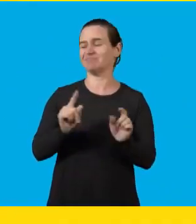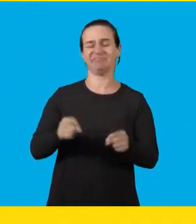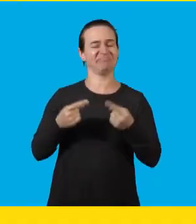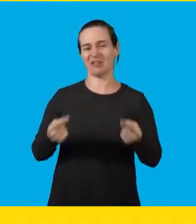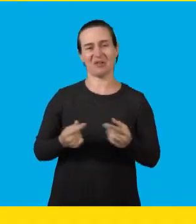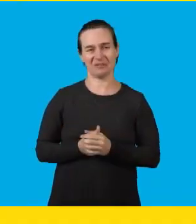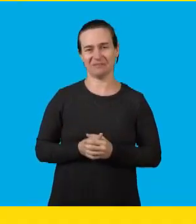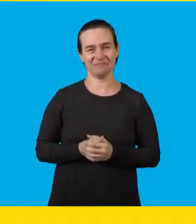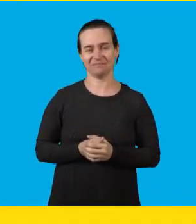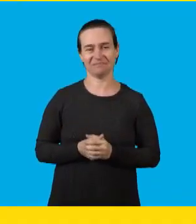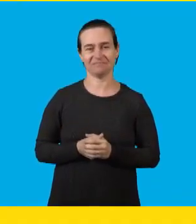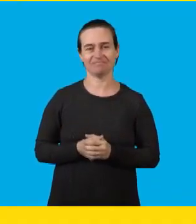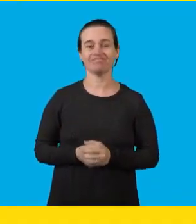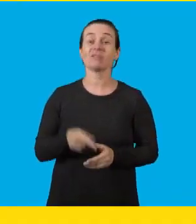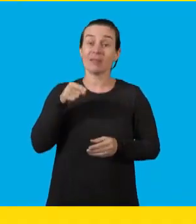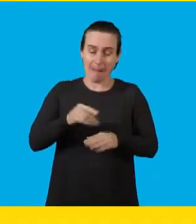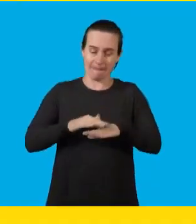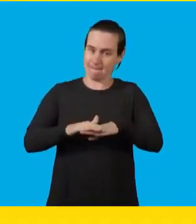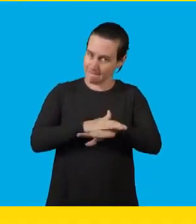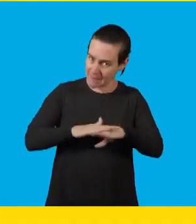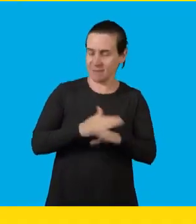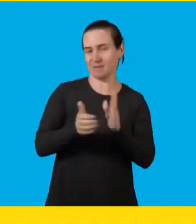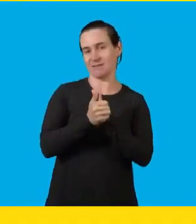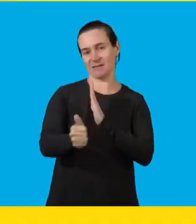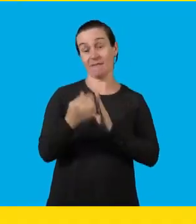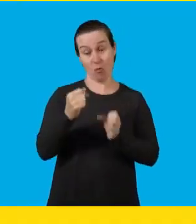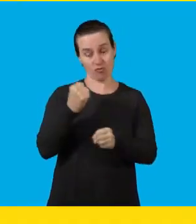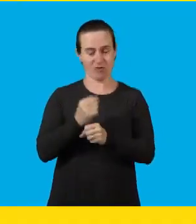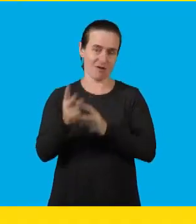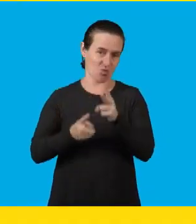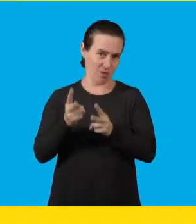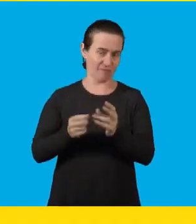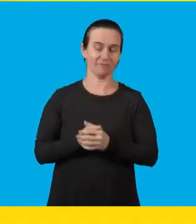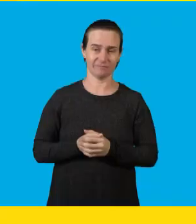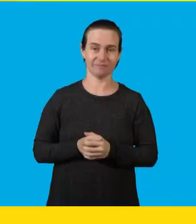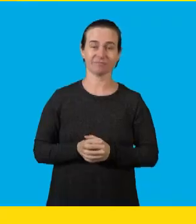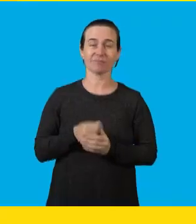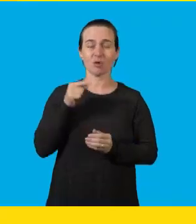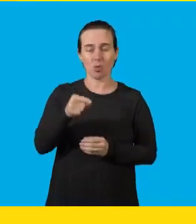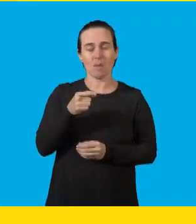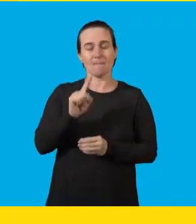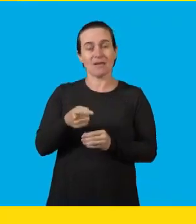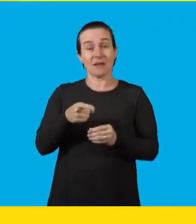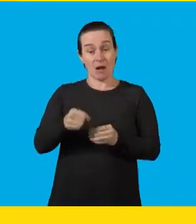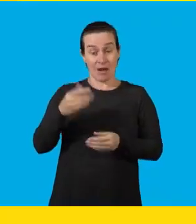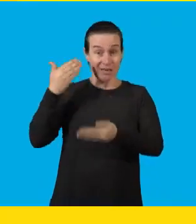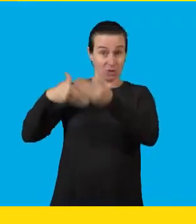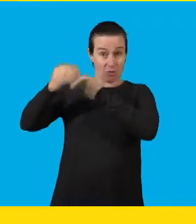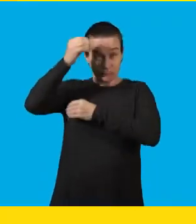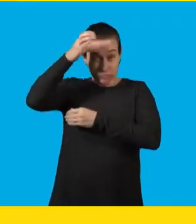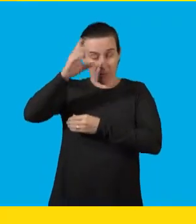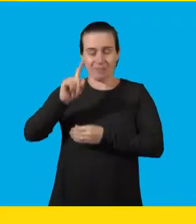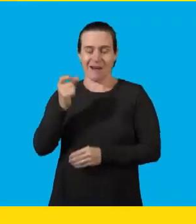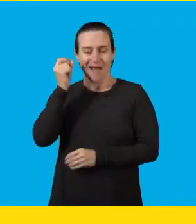order thinking questions. So this is the starting point for you, grade 12 learners, is that you understand these